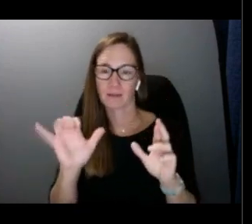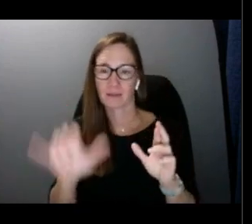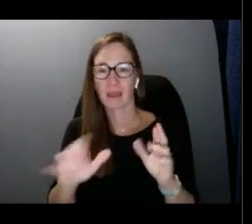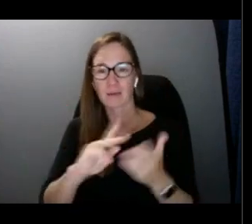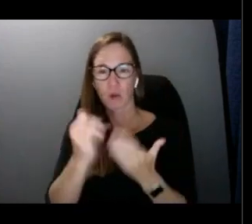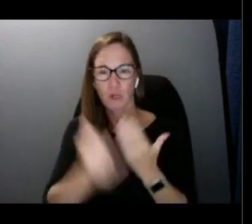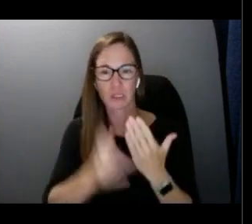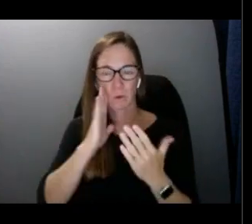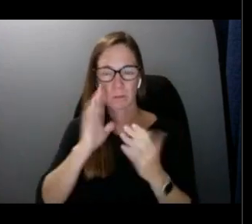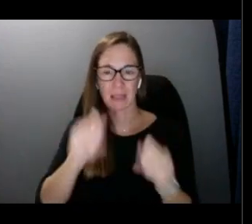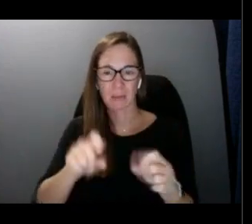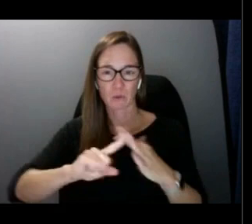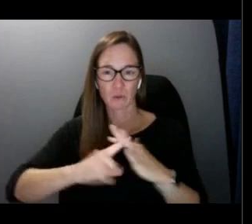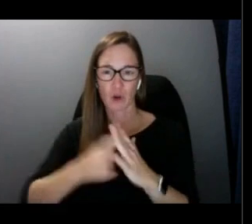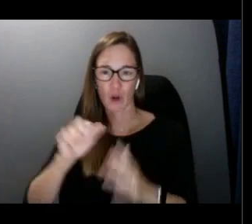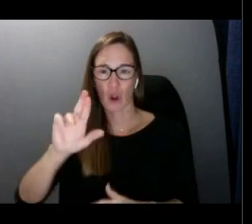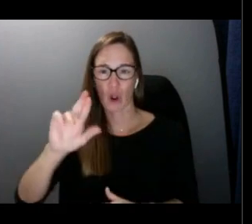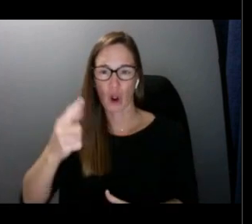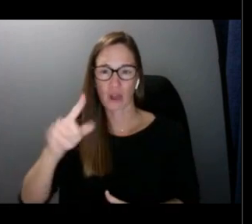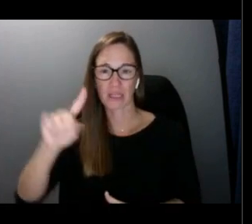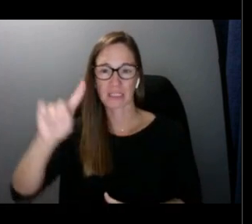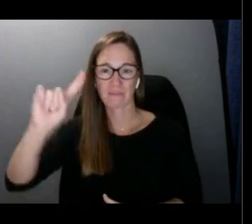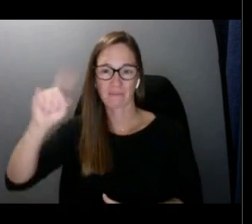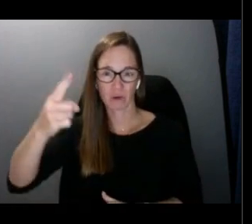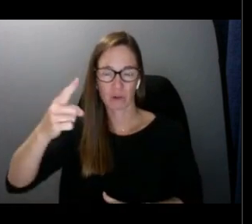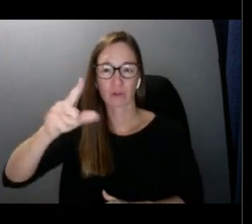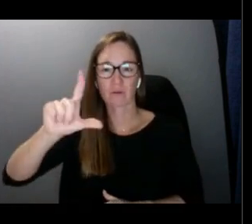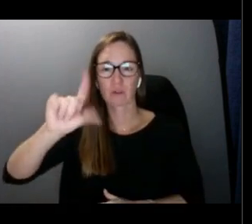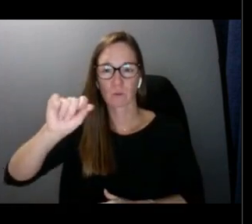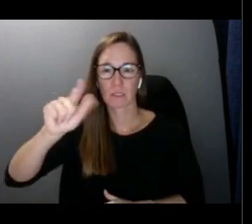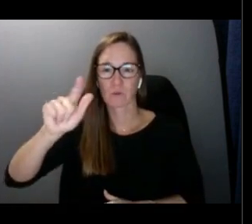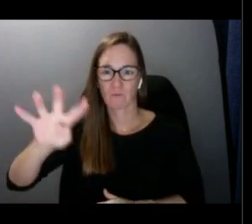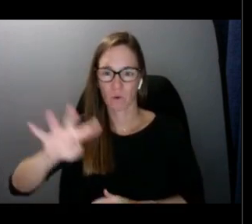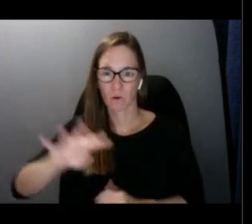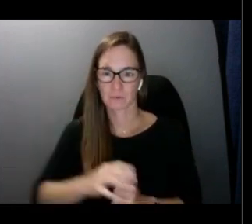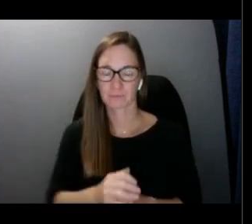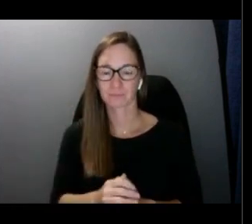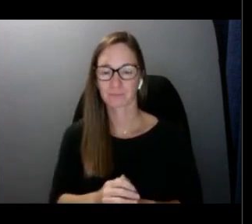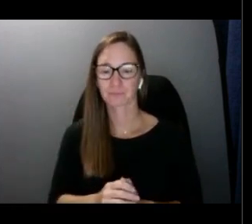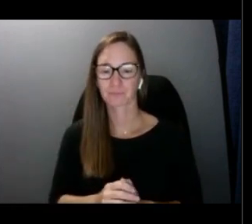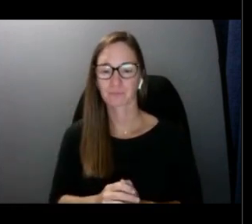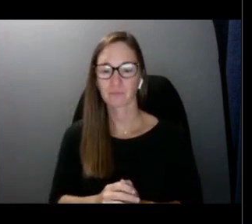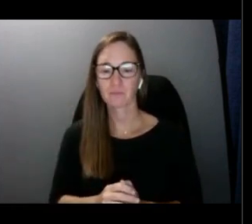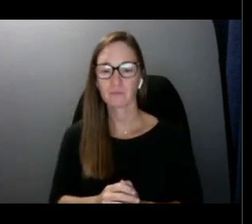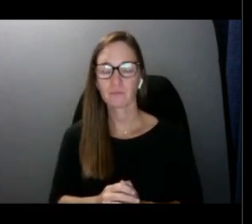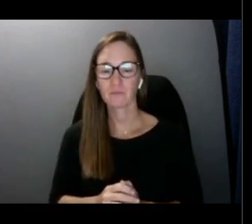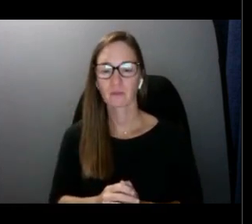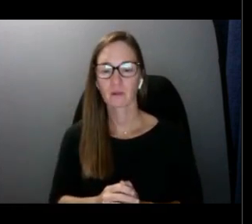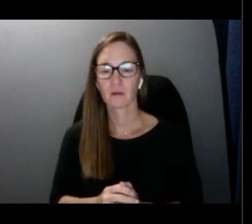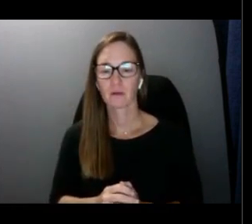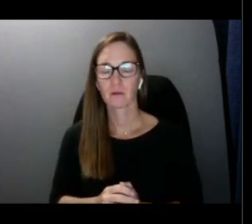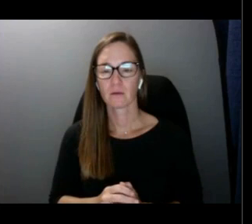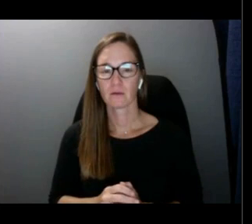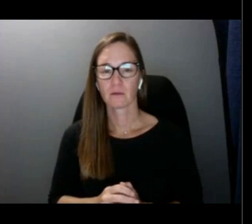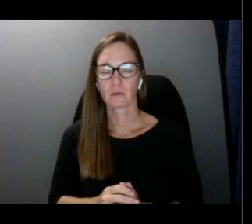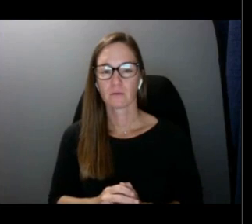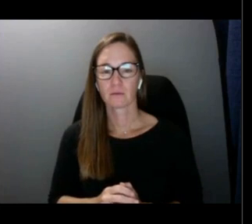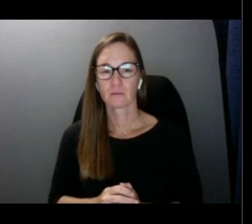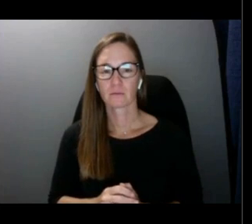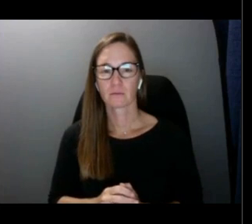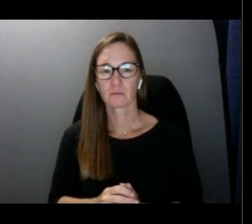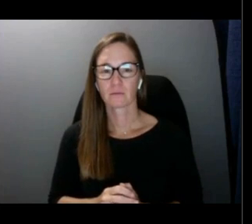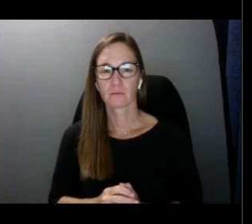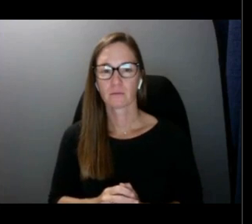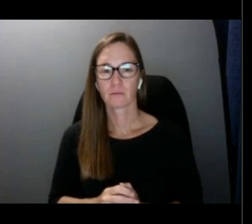projects will be able to start by August 1st of 2024. And